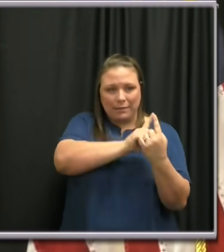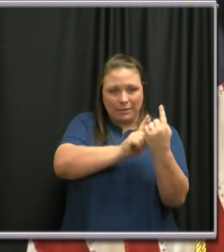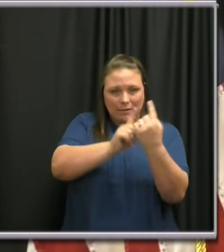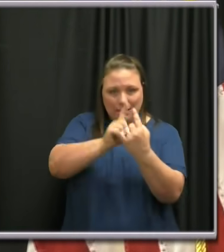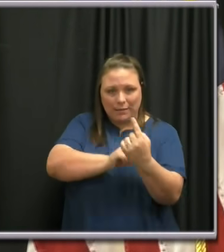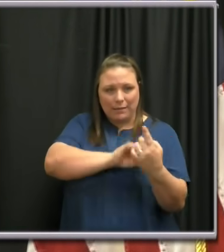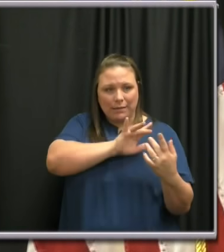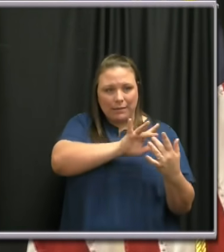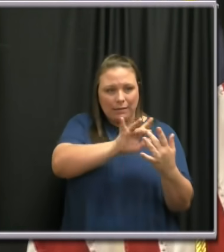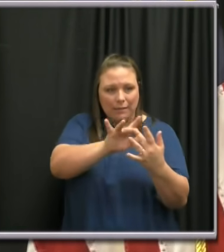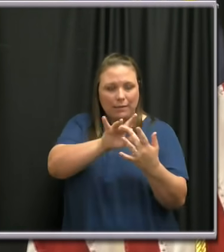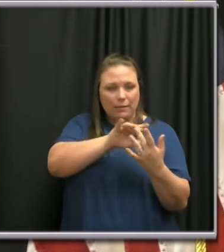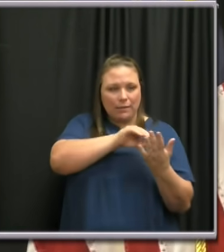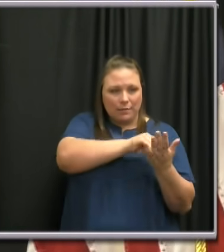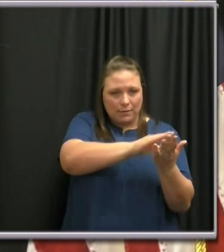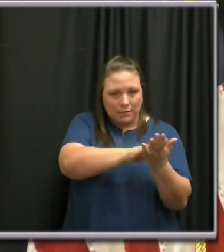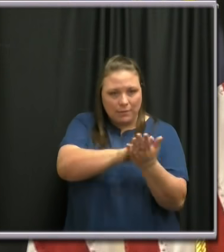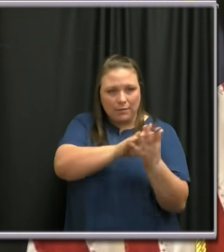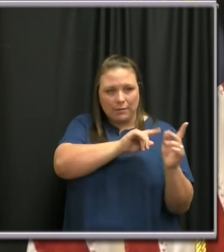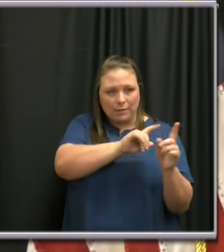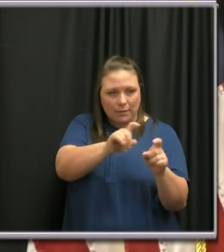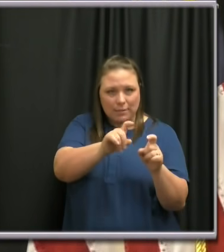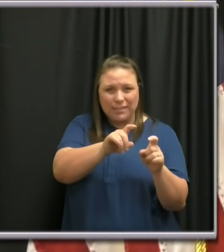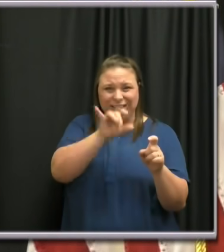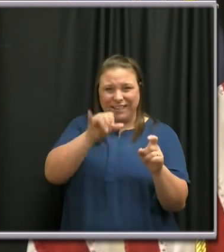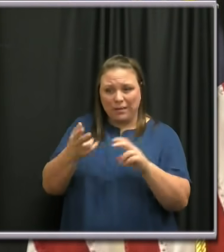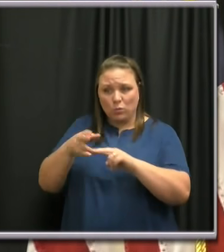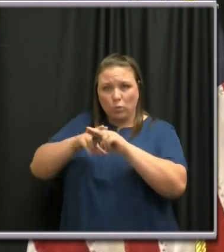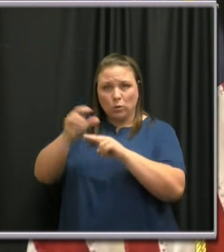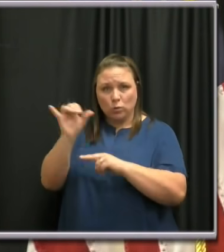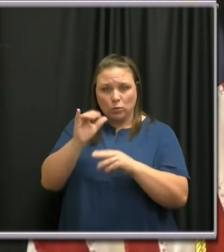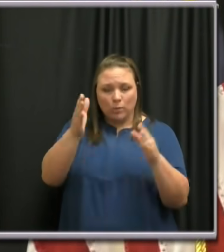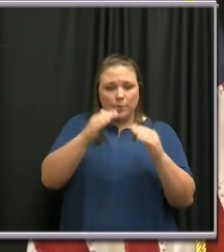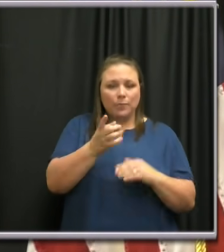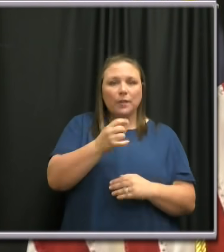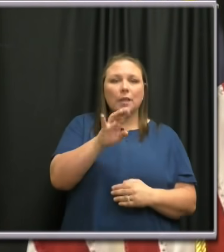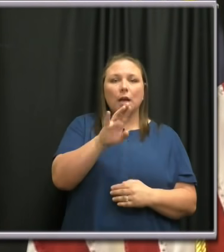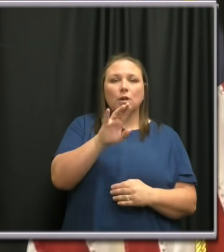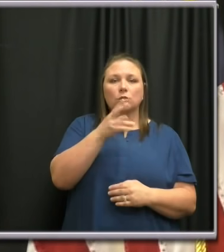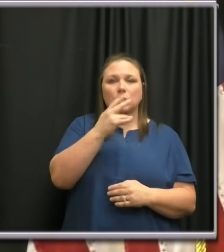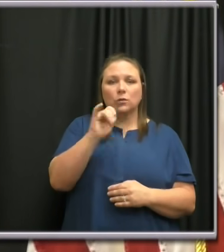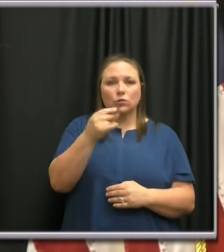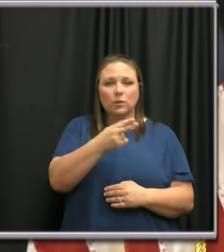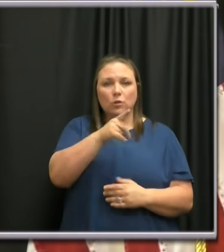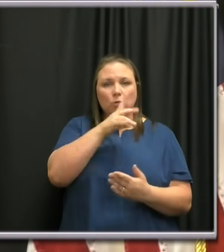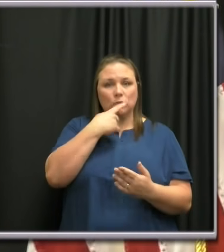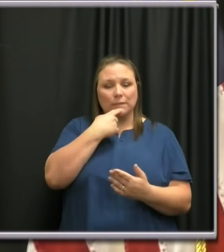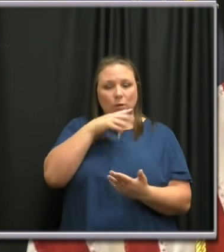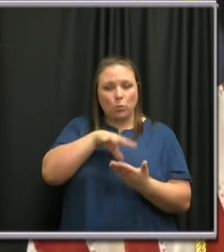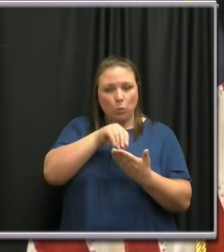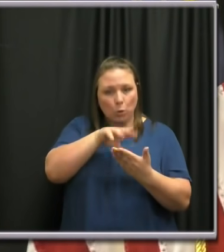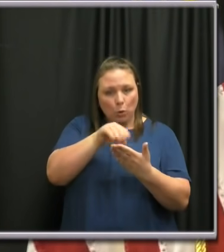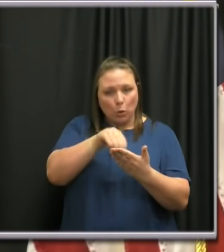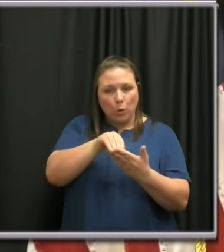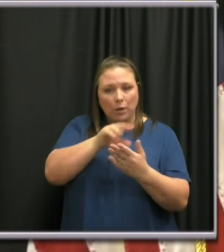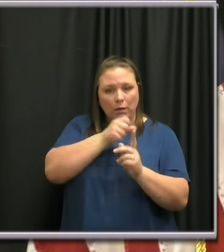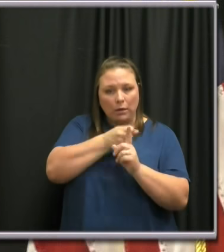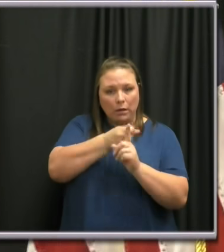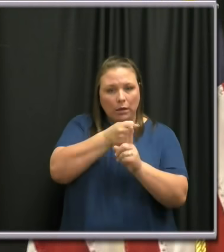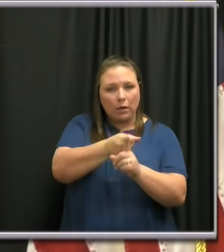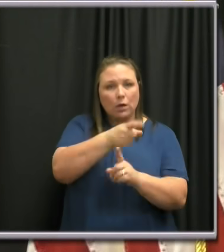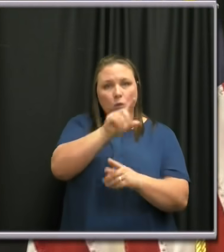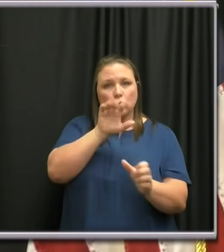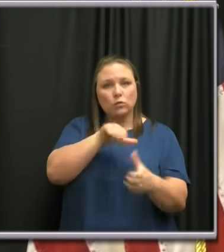community? And for Dr. Hildreth, as you mentioned that we are learning as we go, could you address any additional symptoms for